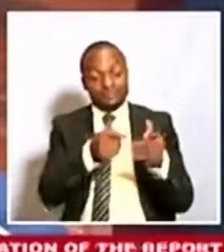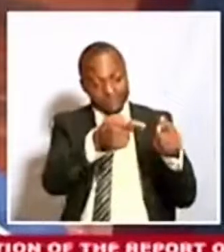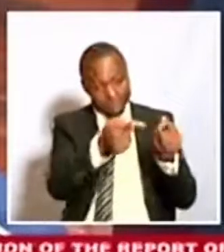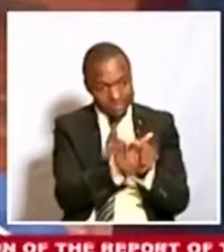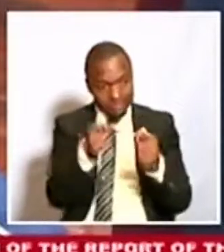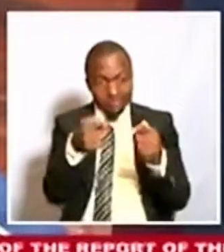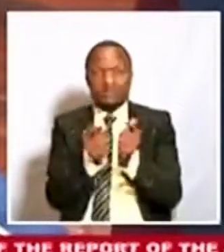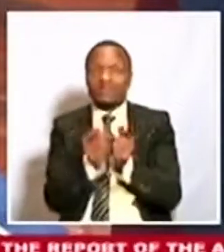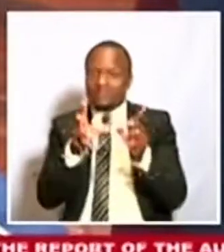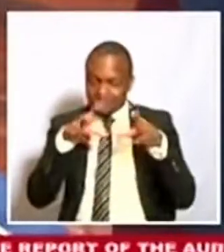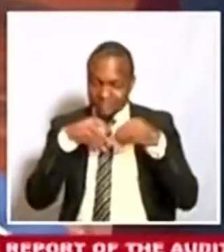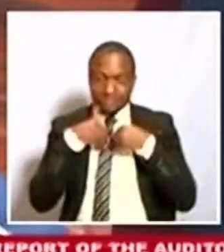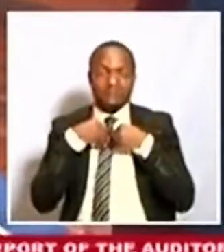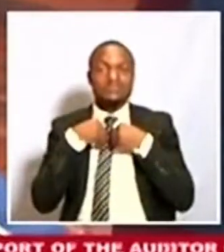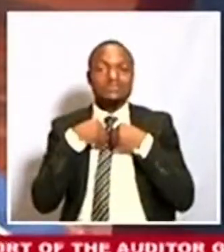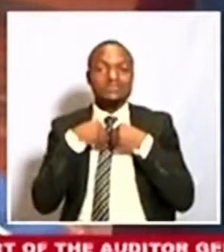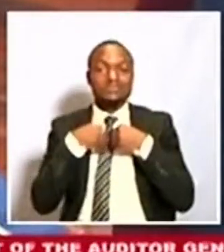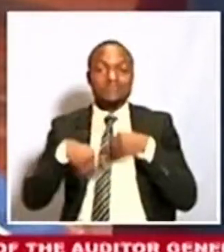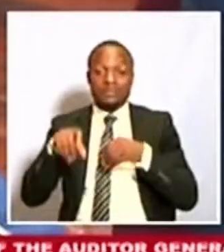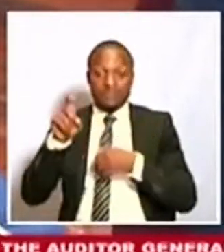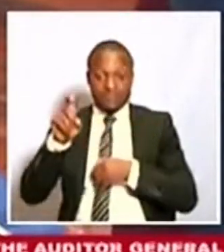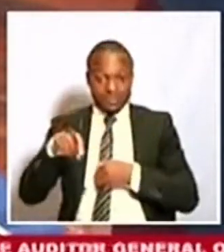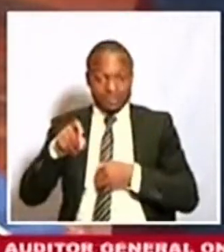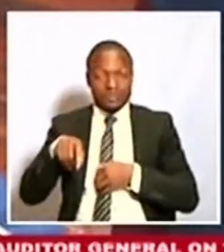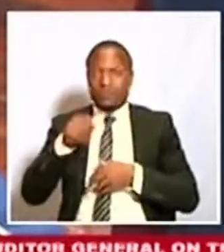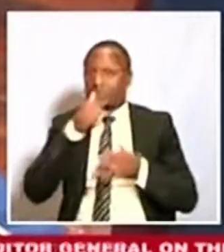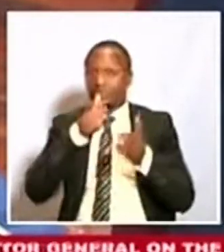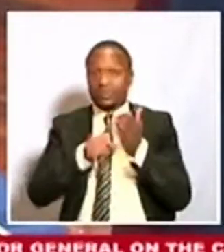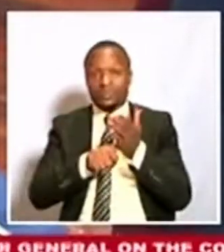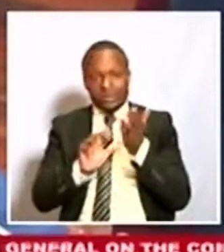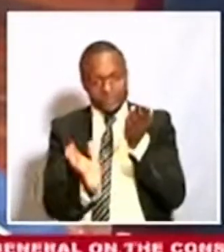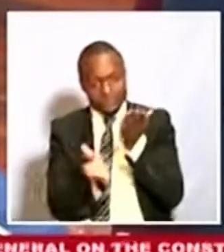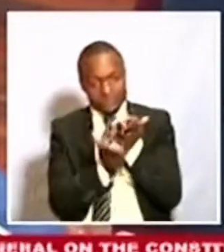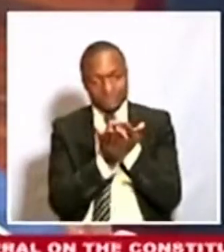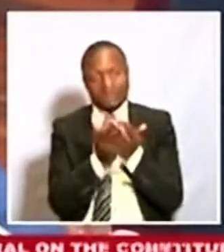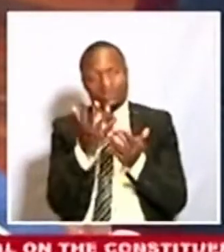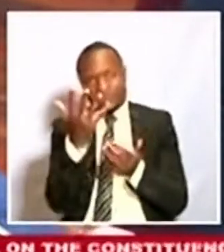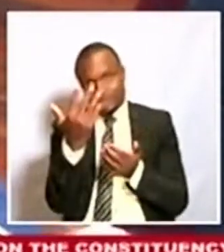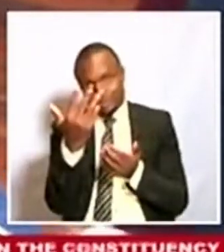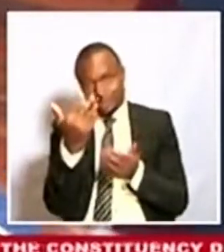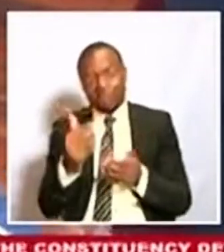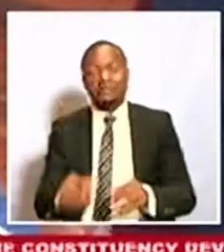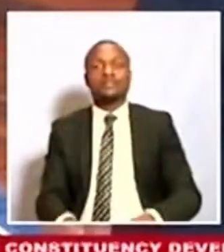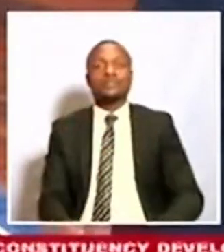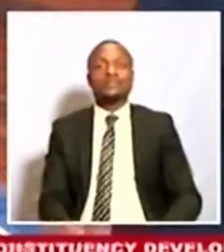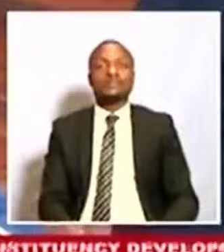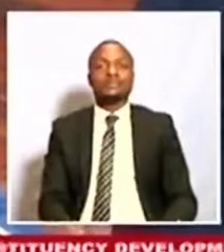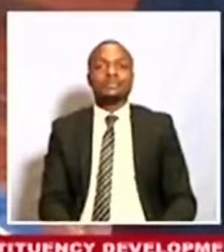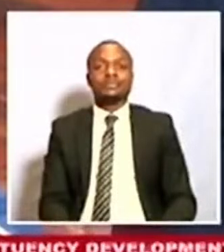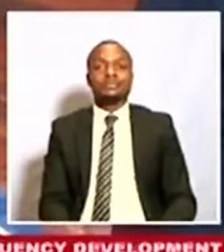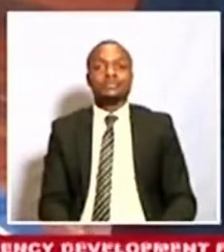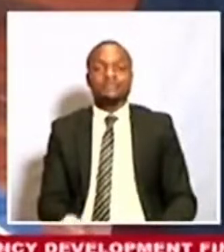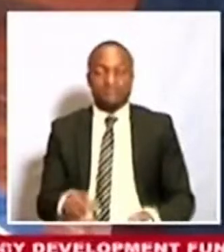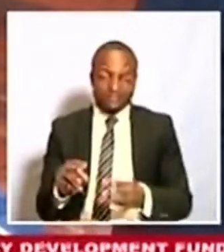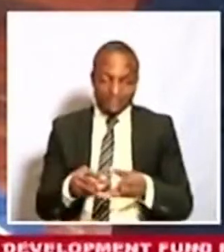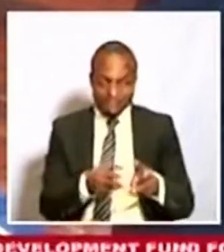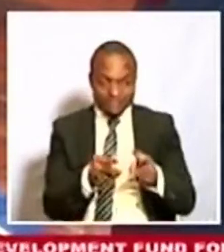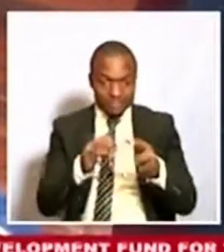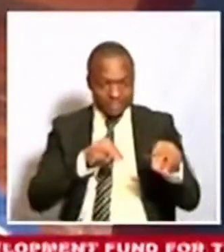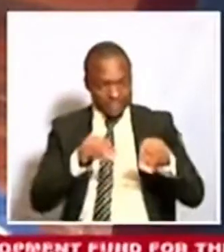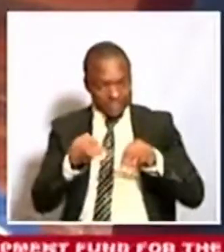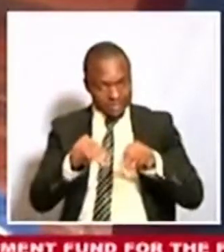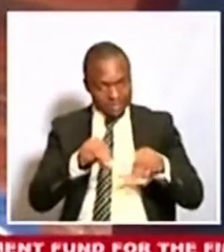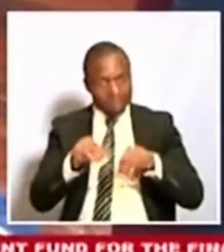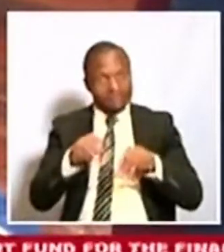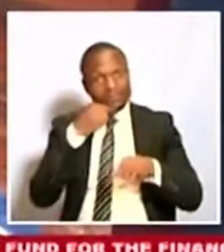even acknowledged receipt of the demand letters as seen on Appendix 15. Remedial measure, management